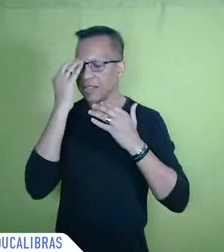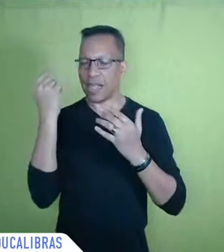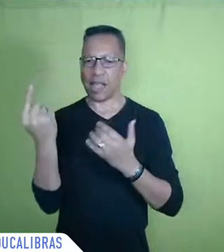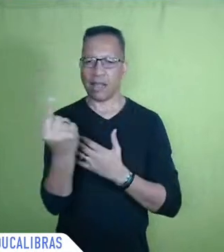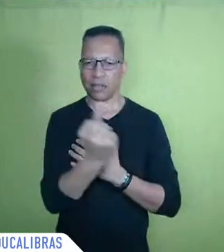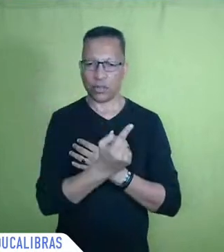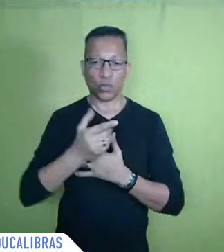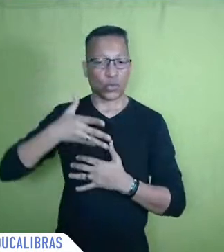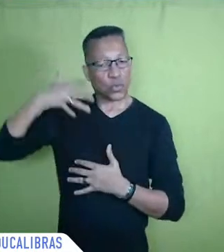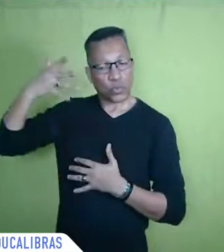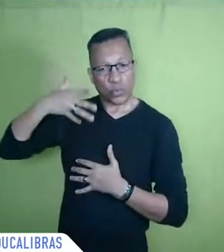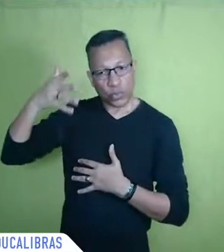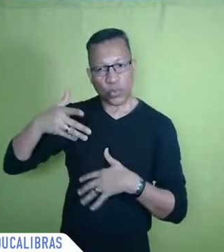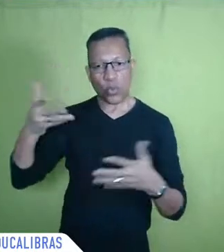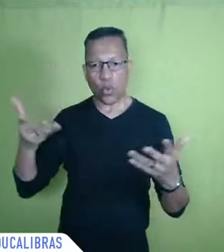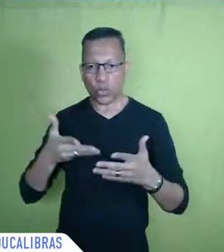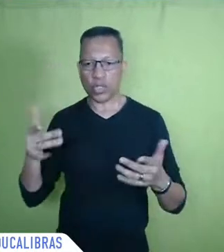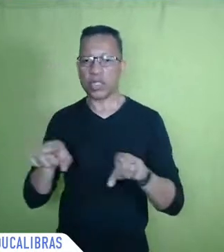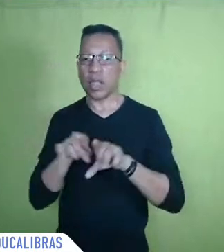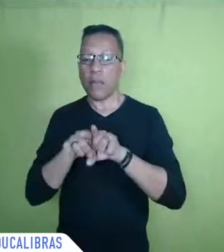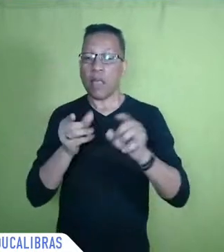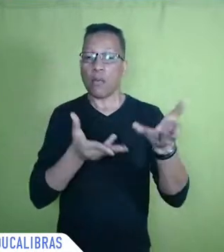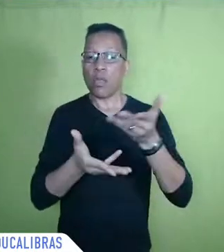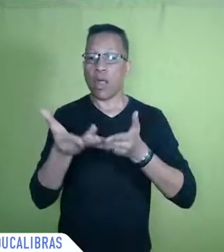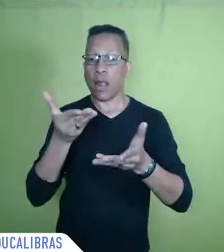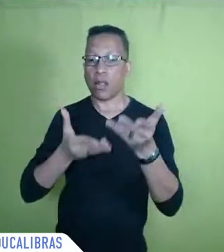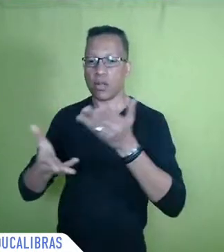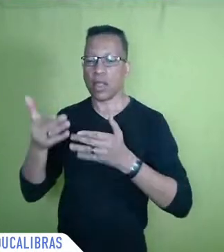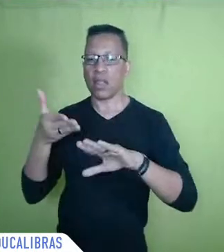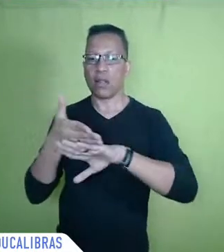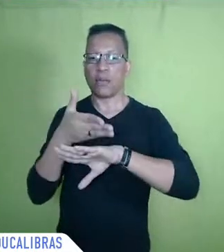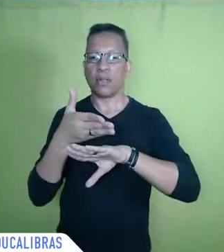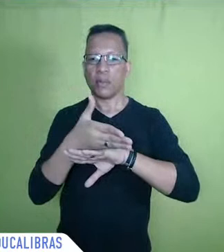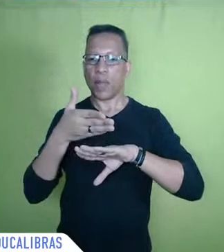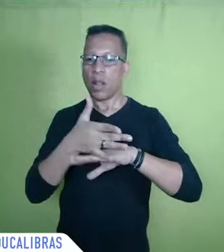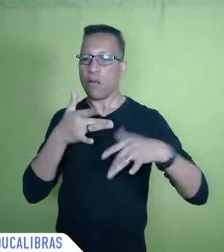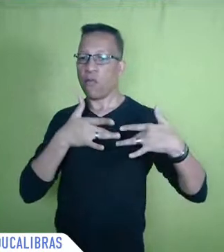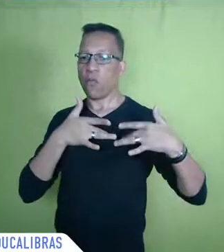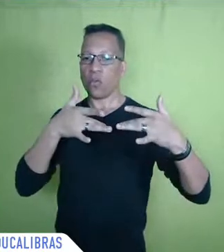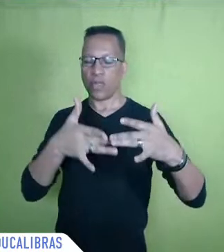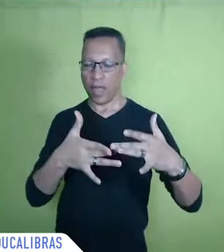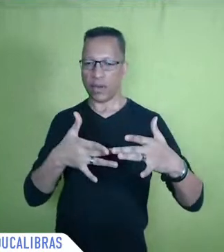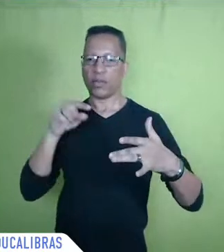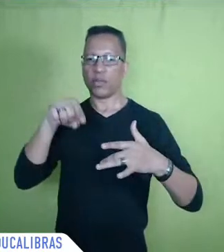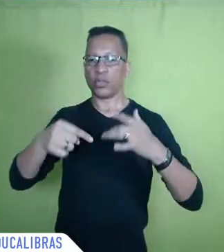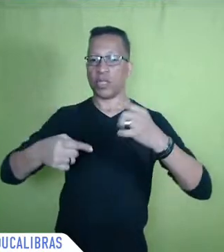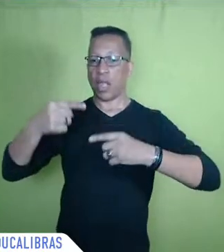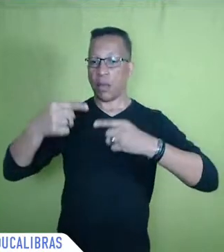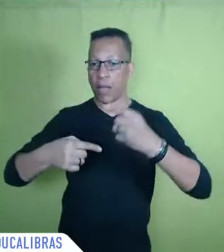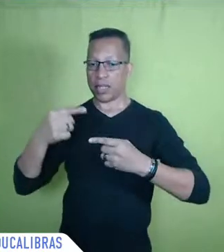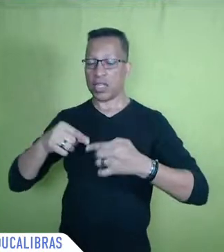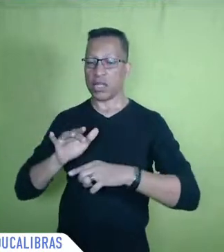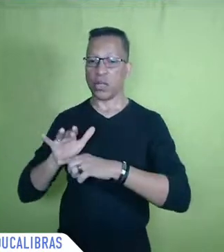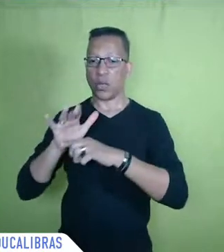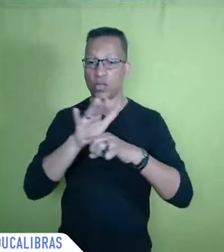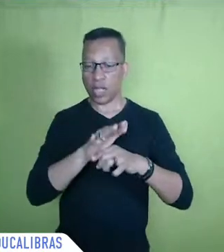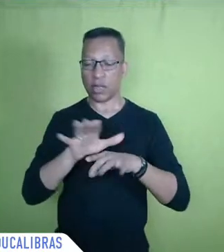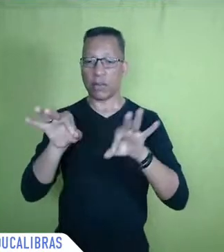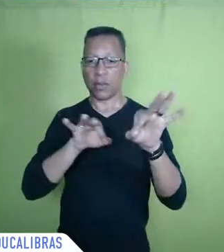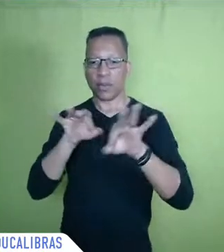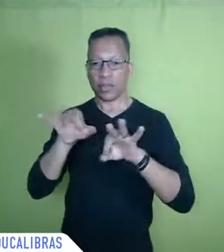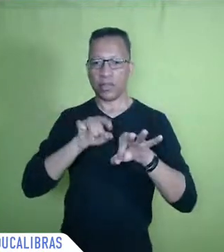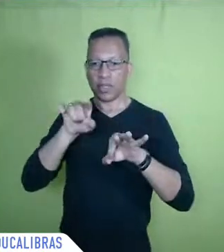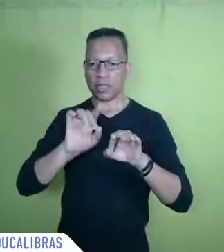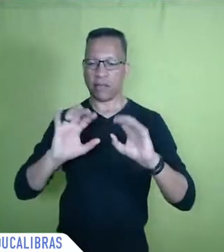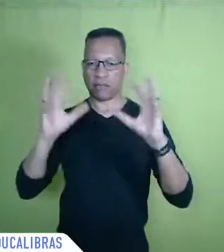international economical environment. I would like to thank everyone, panelists and moderators who voluntarily accepted